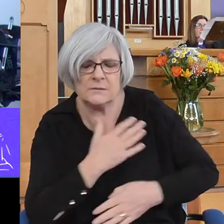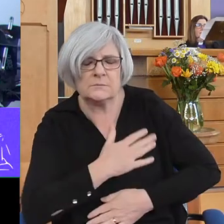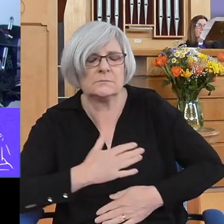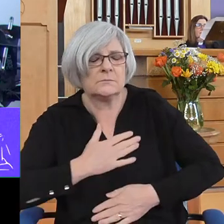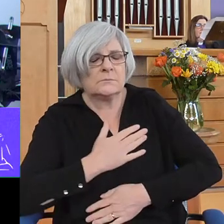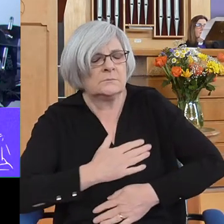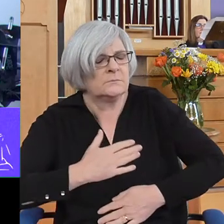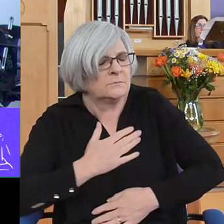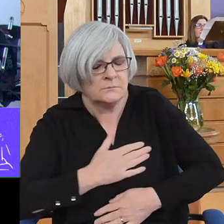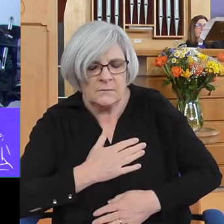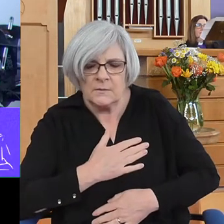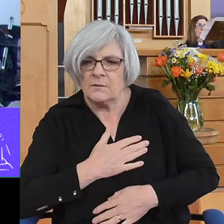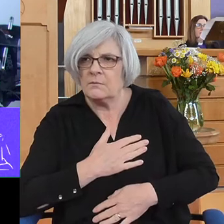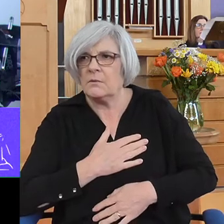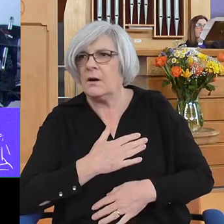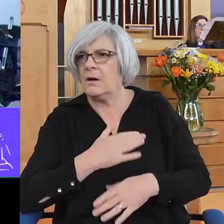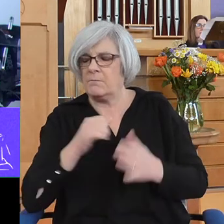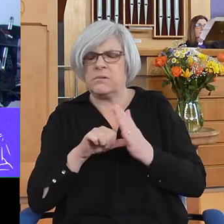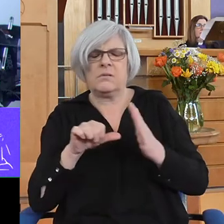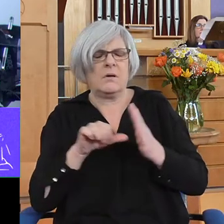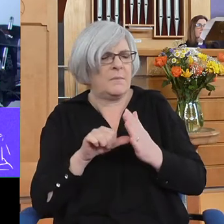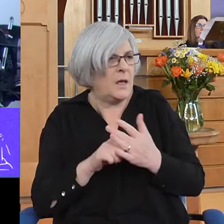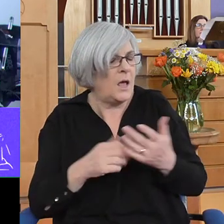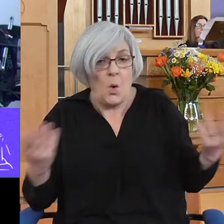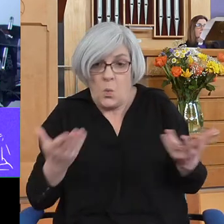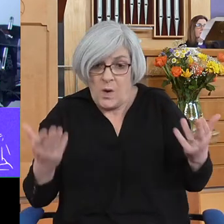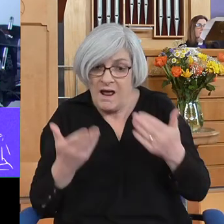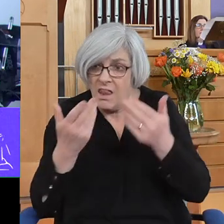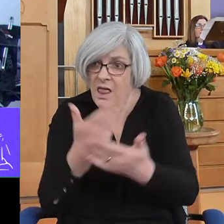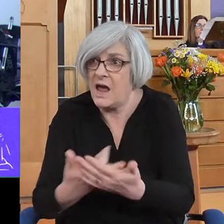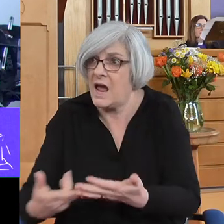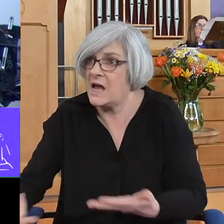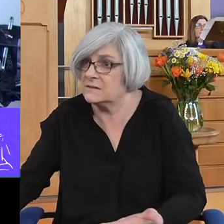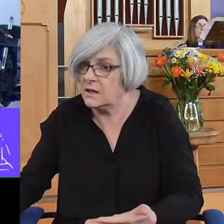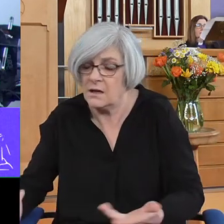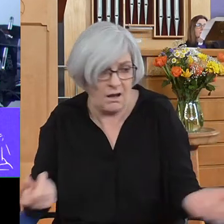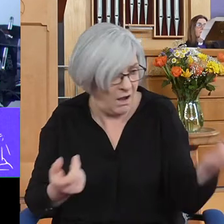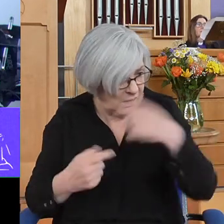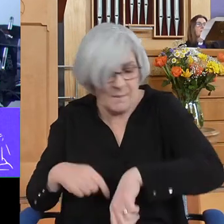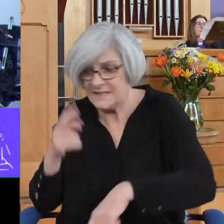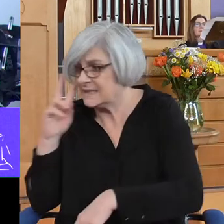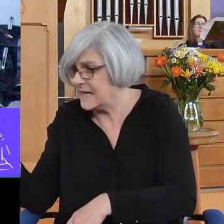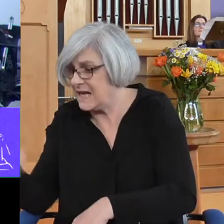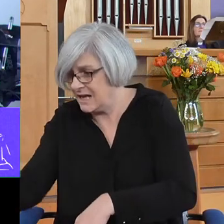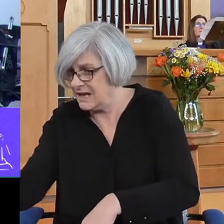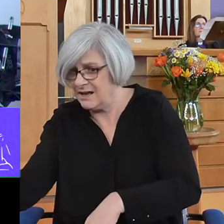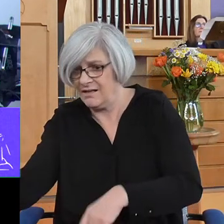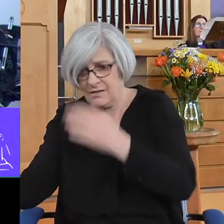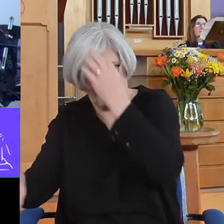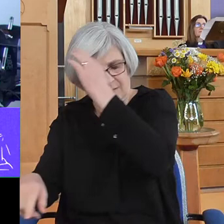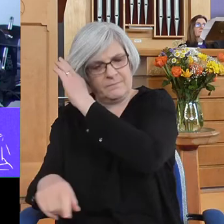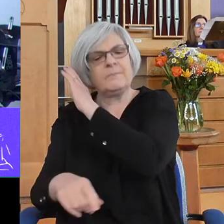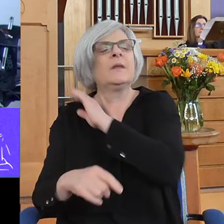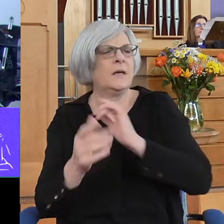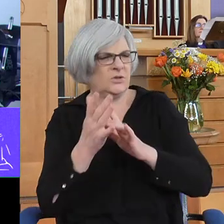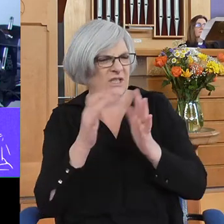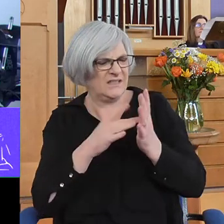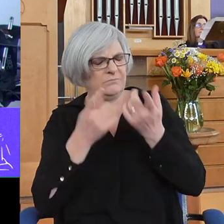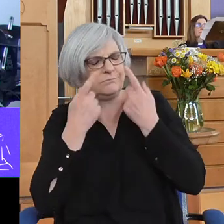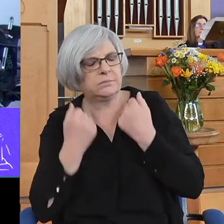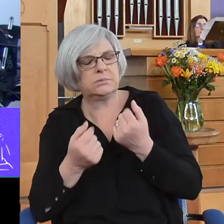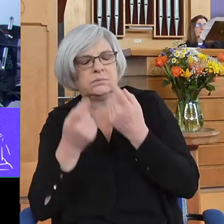in spirit and troubled. Where have you laid him? He asked. Come and see, Lord, they replied. Jesus